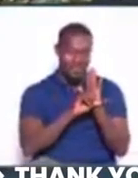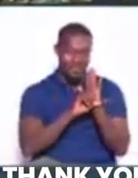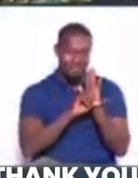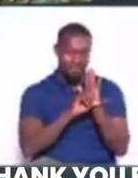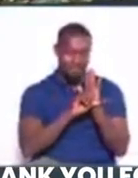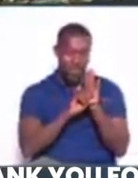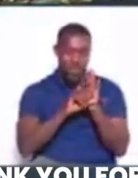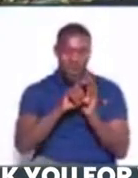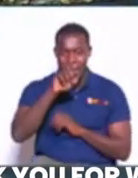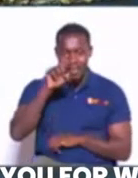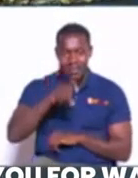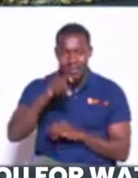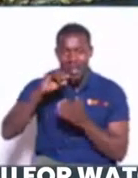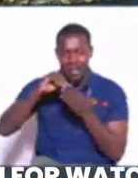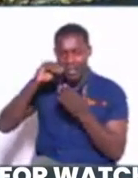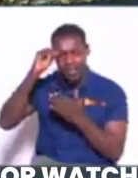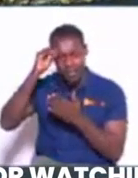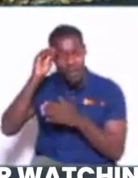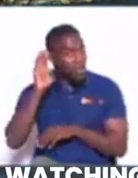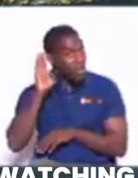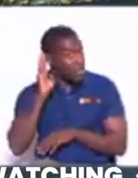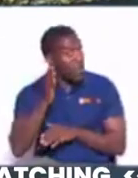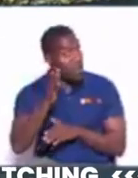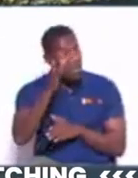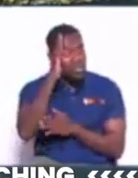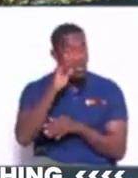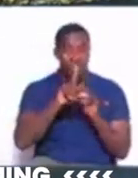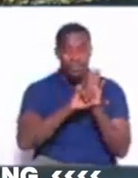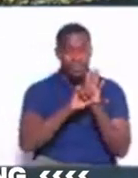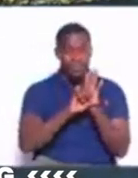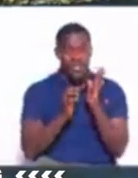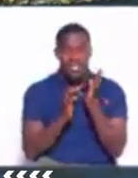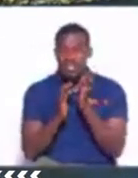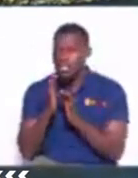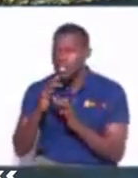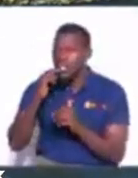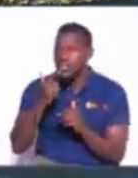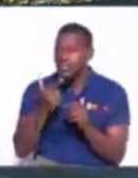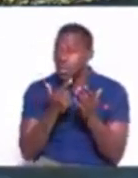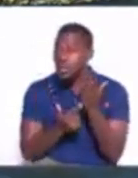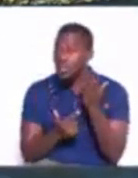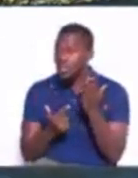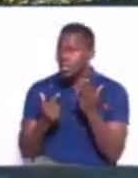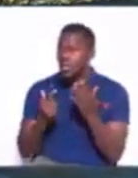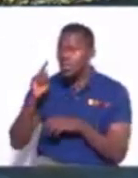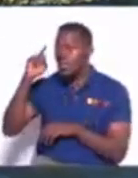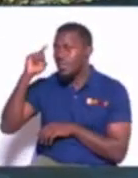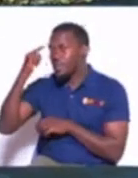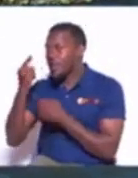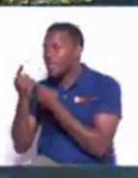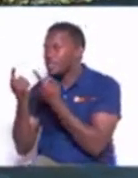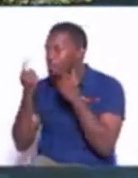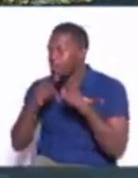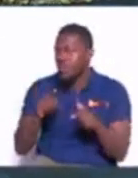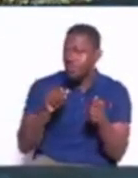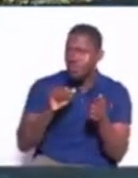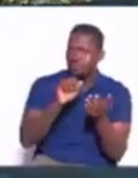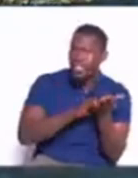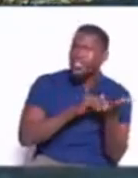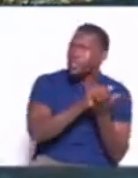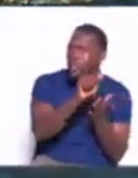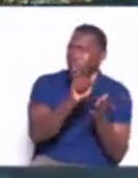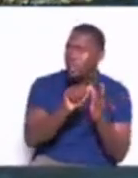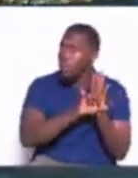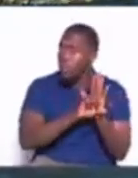the law. We want to keep it. What did Jesus say? Jesus said, "Do not think that I've come to destroy the law or the prophets."